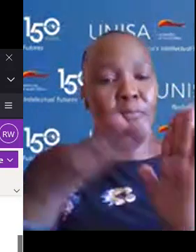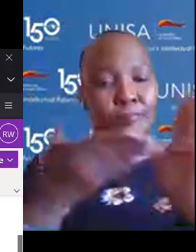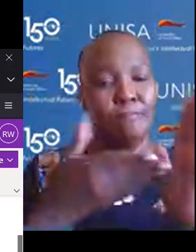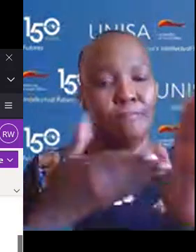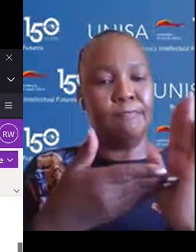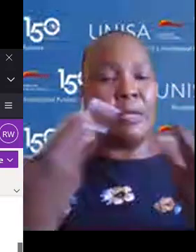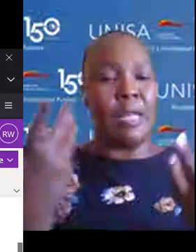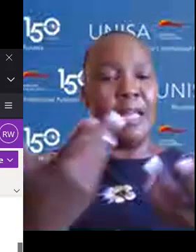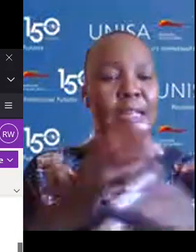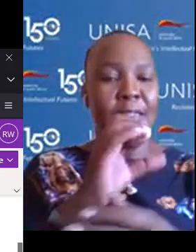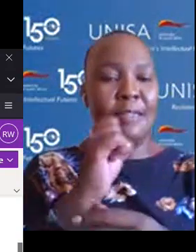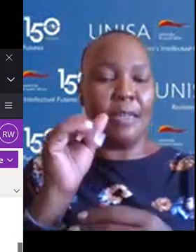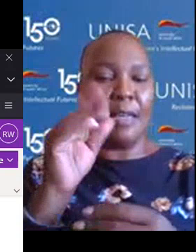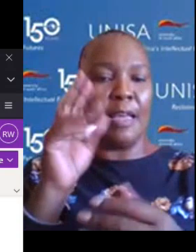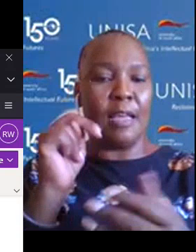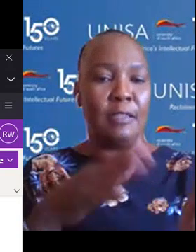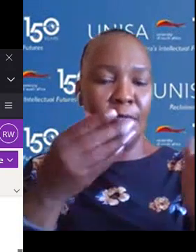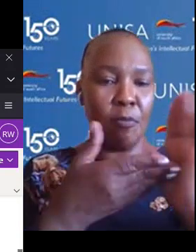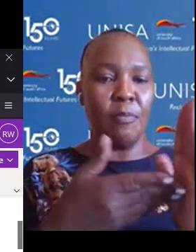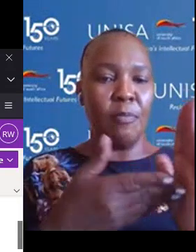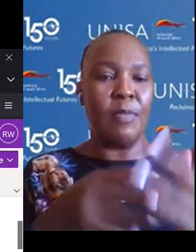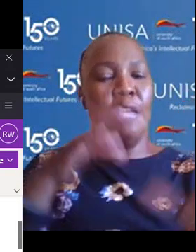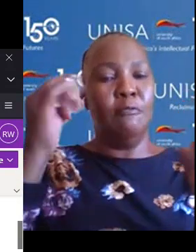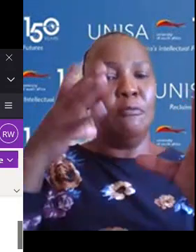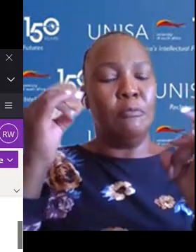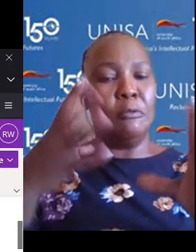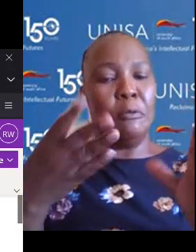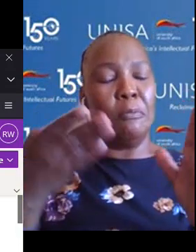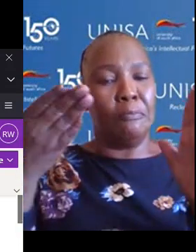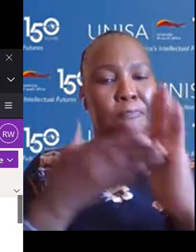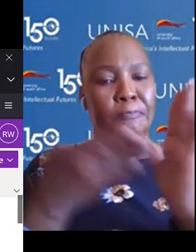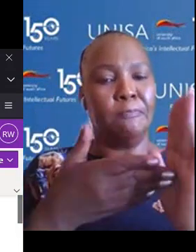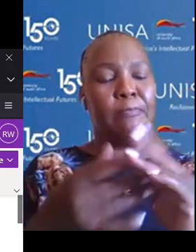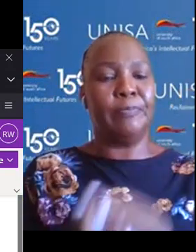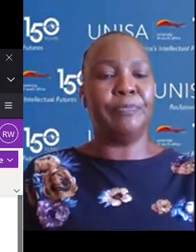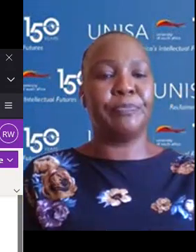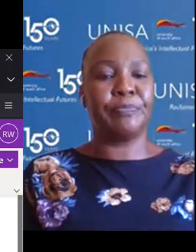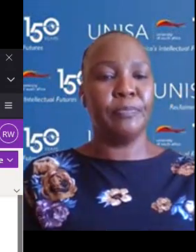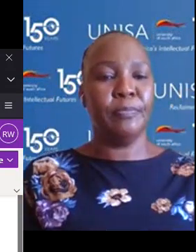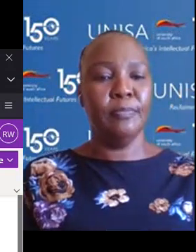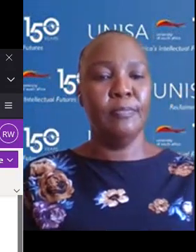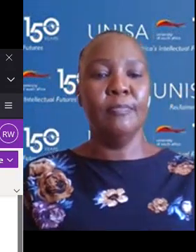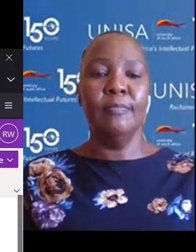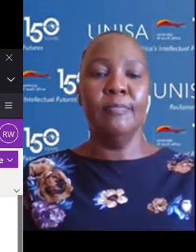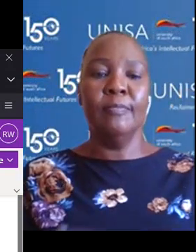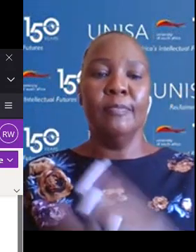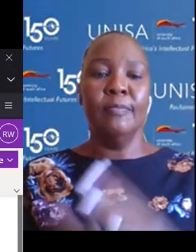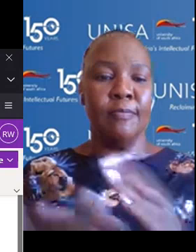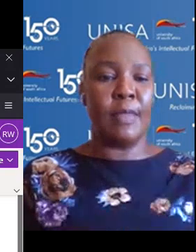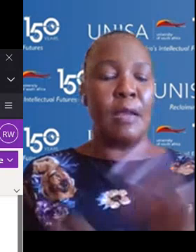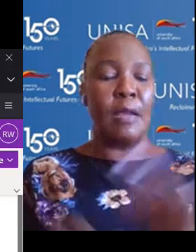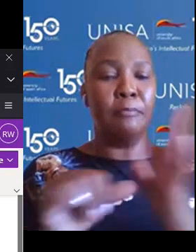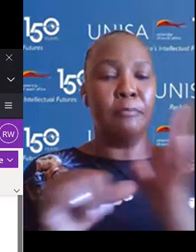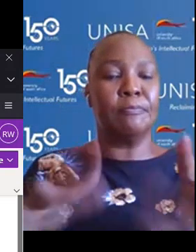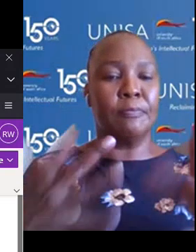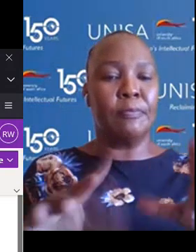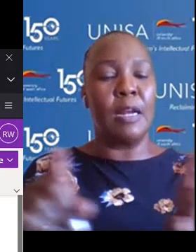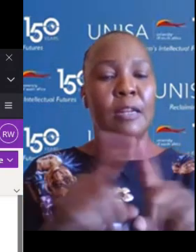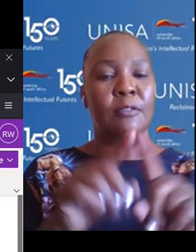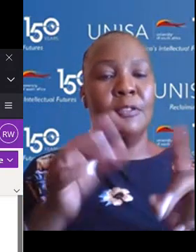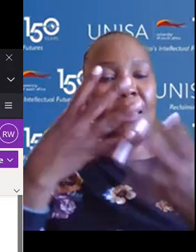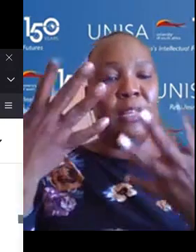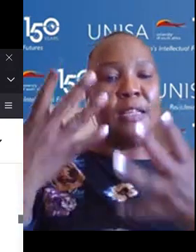through here, any information that's contained in here. So very important, as we mentioned as